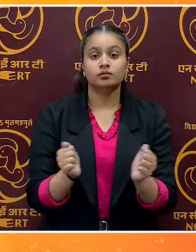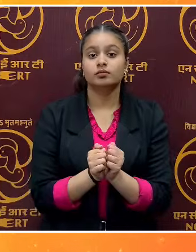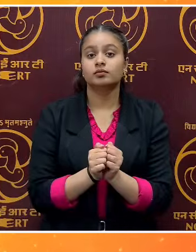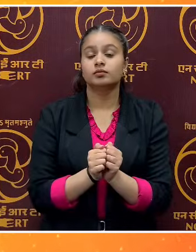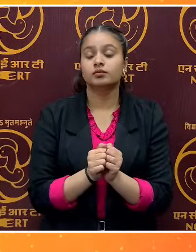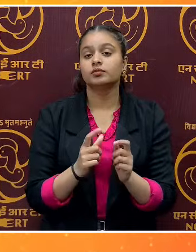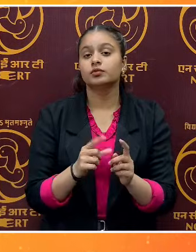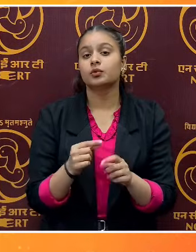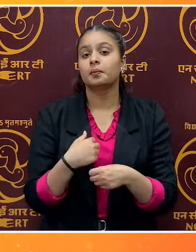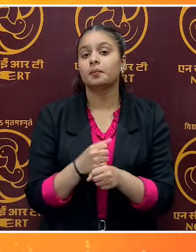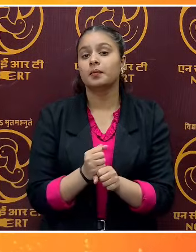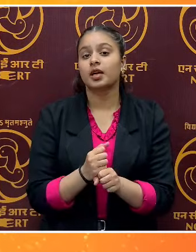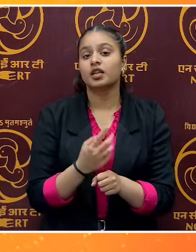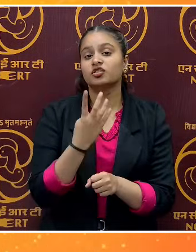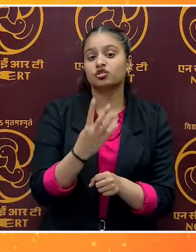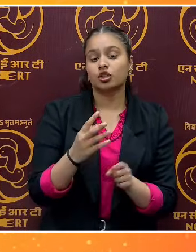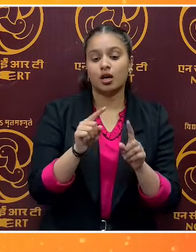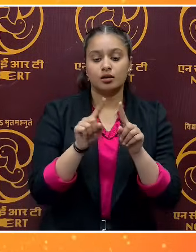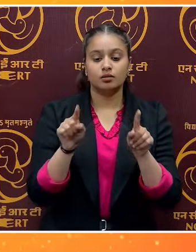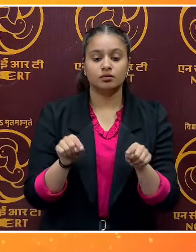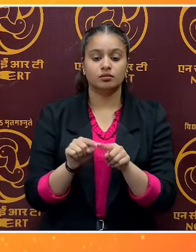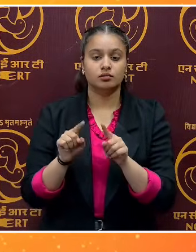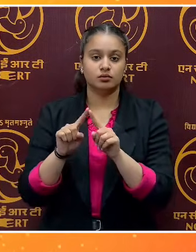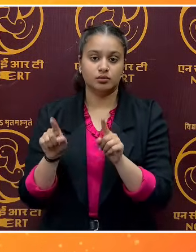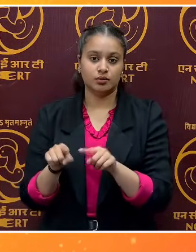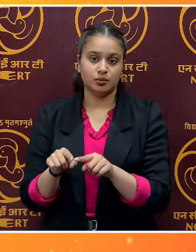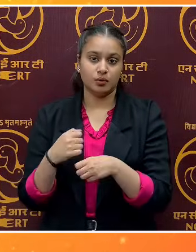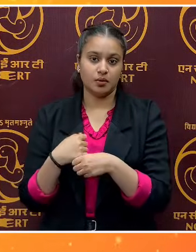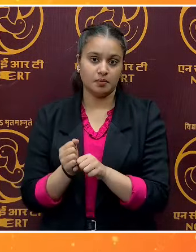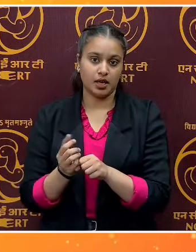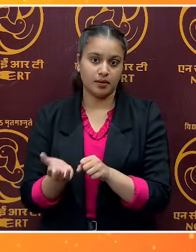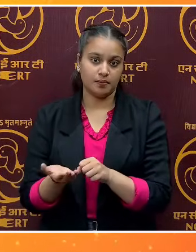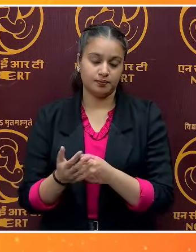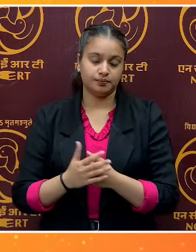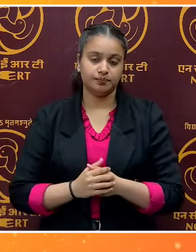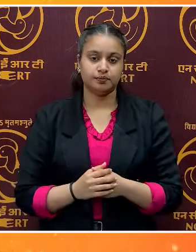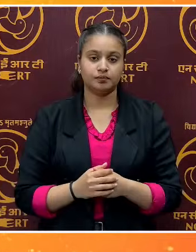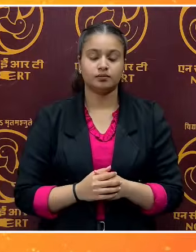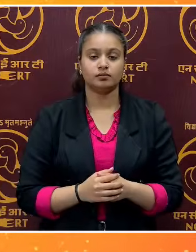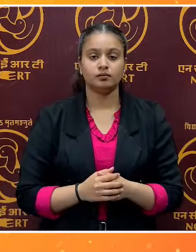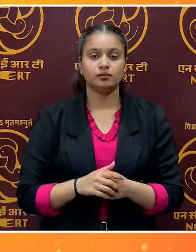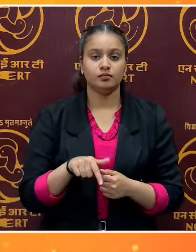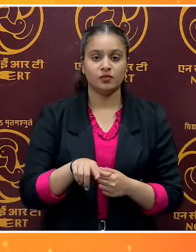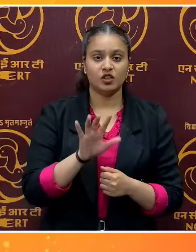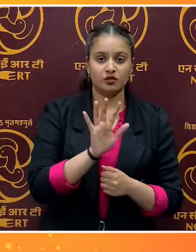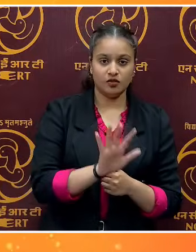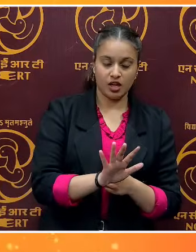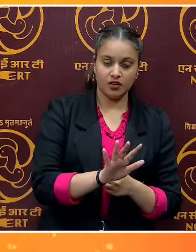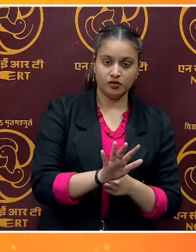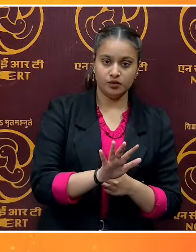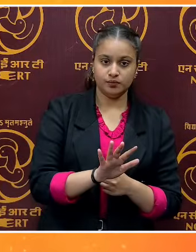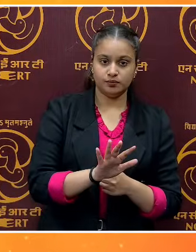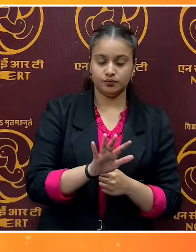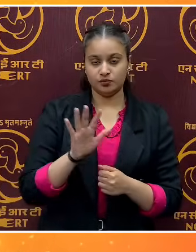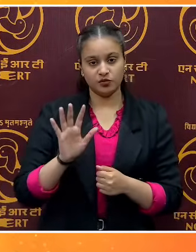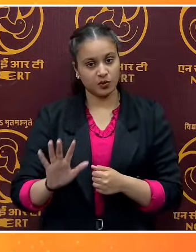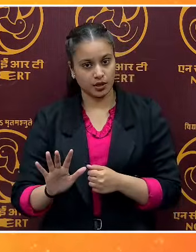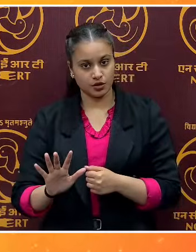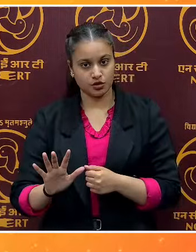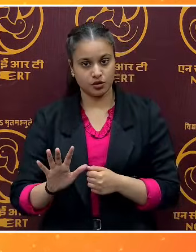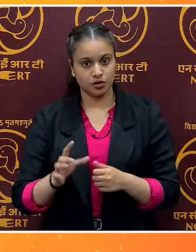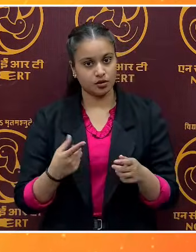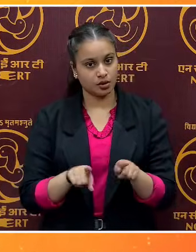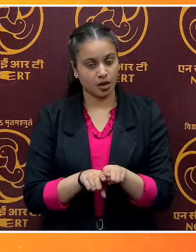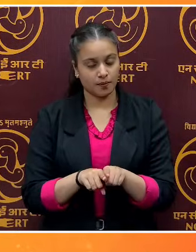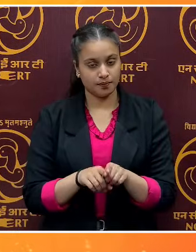will be making 4 squares. See what I have done? I have taken 5 centimeters and again 5